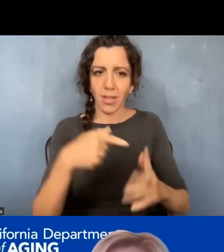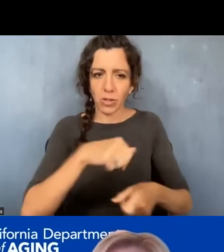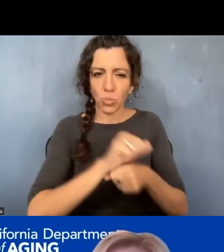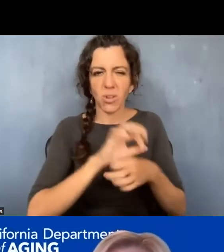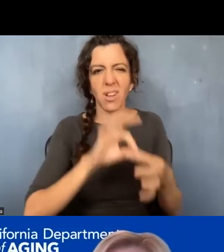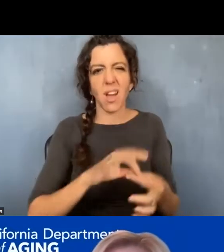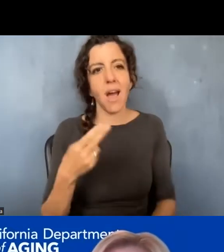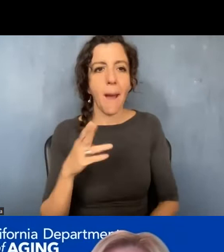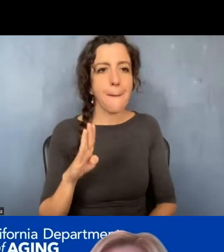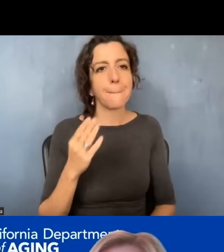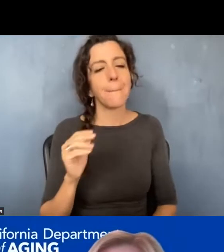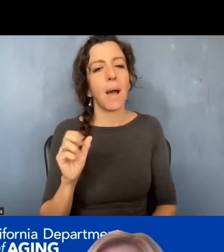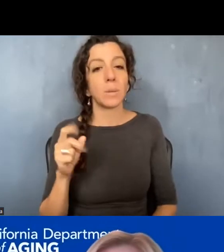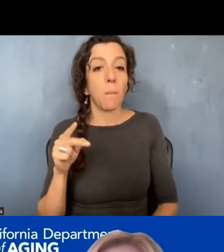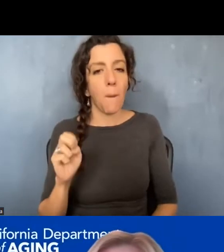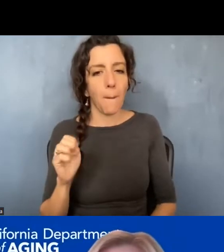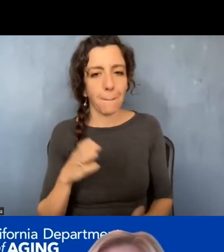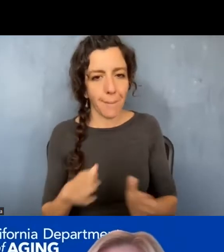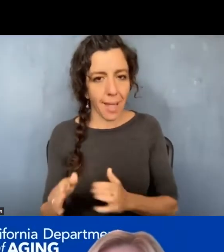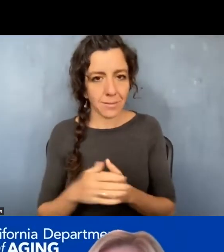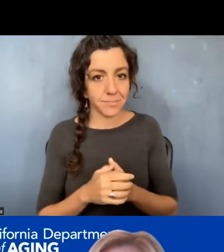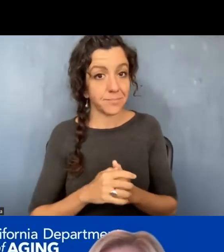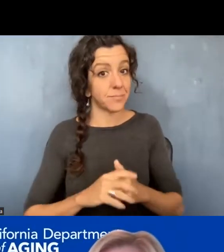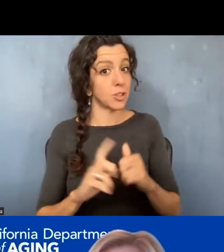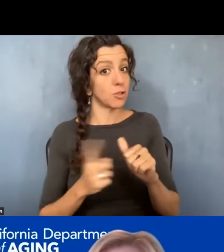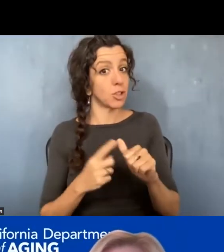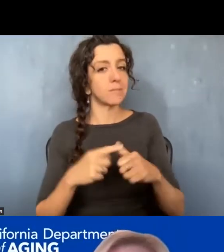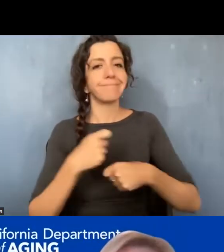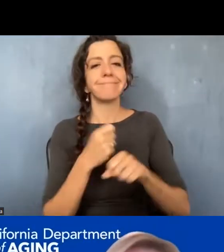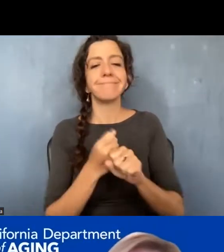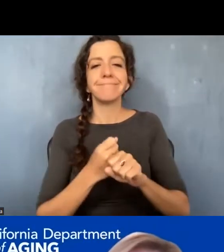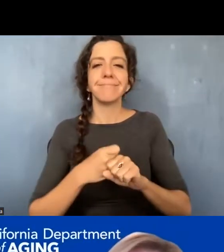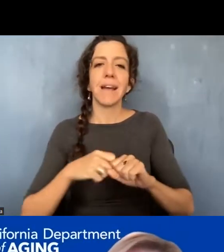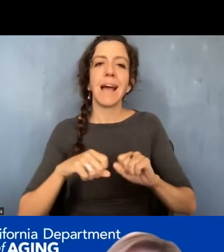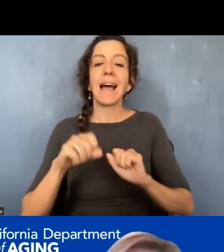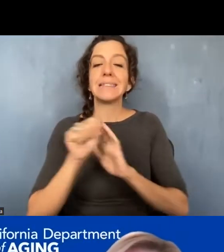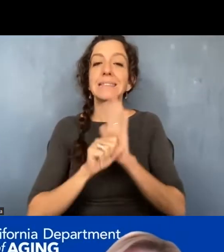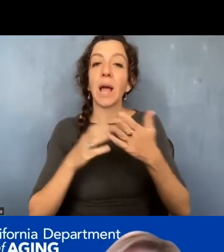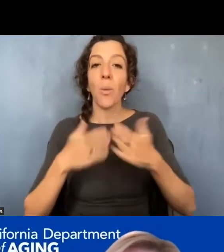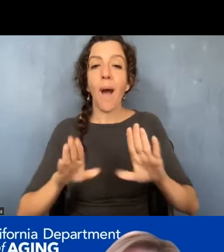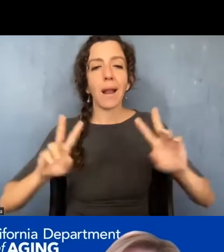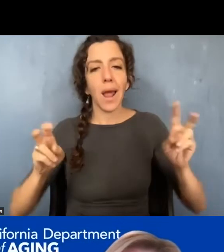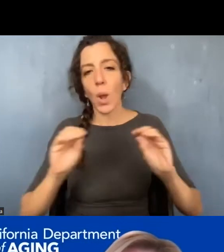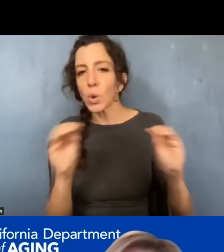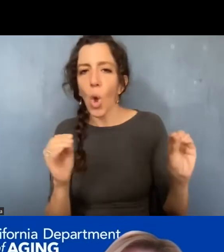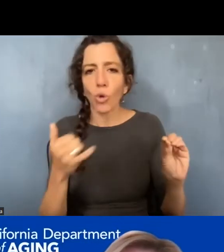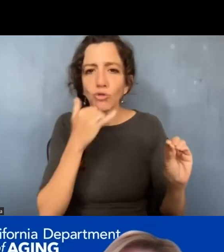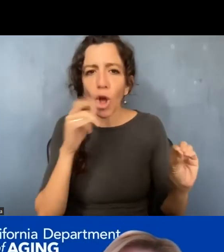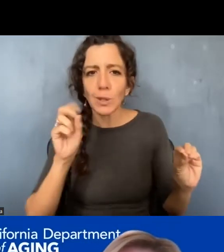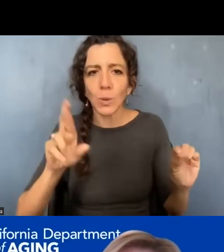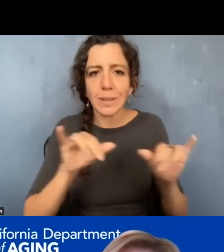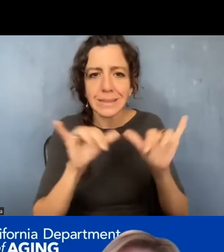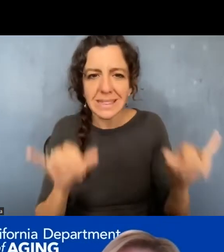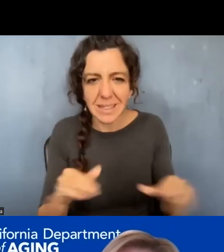plan. The first was to create a statewide no wrong door system. And the second was to revisit the structure of California's